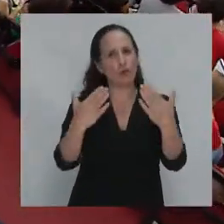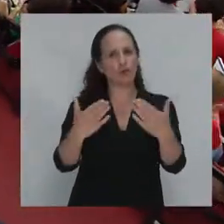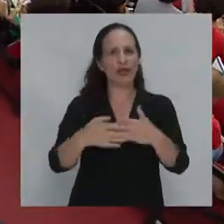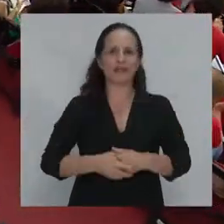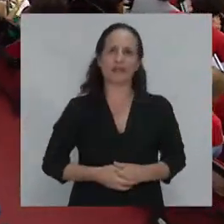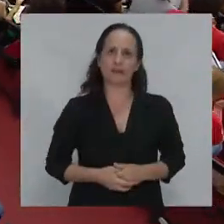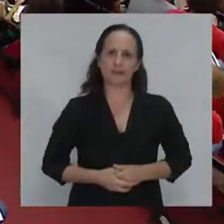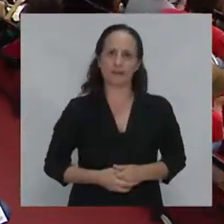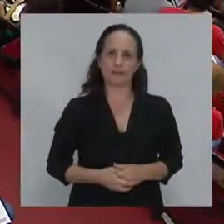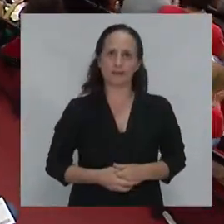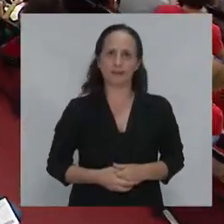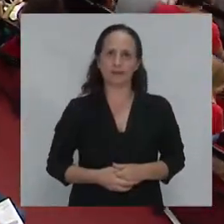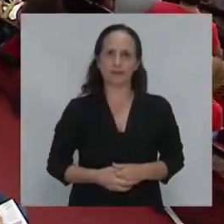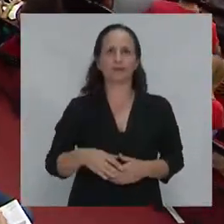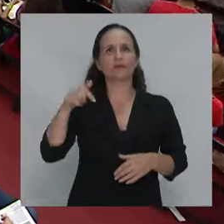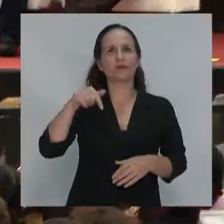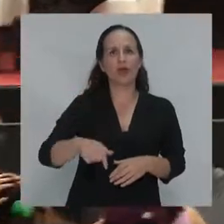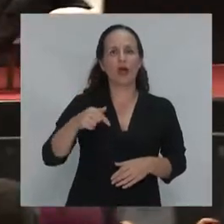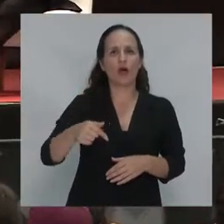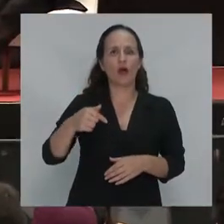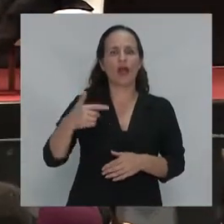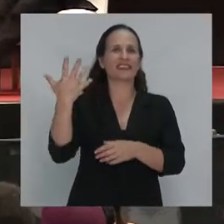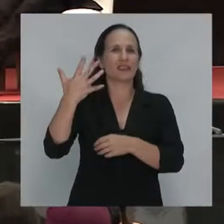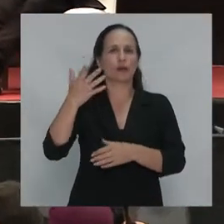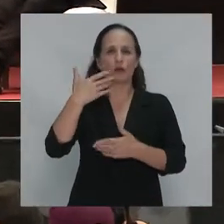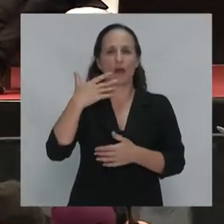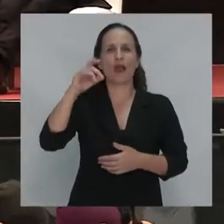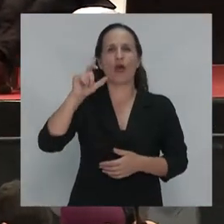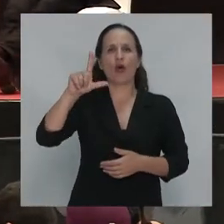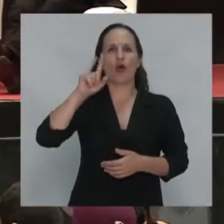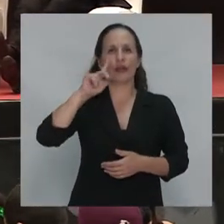Teresa Molares Olivera, ahora sus cinco minutos, por favor, Teresa.